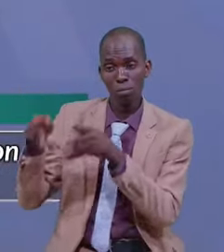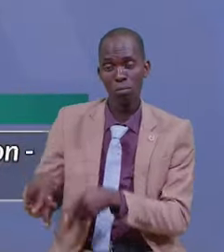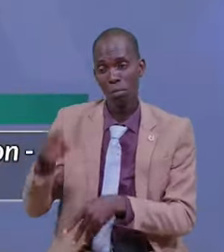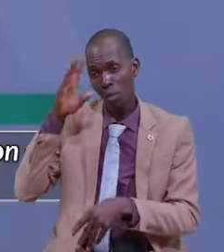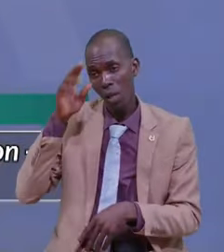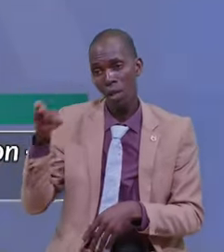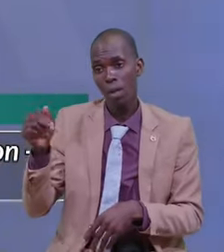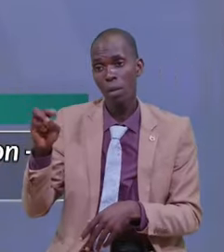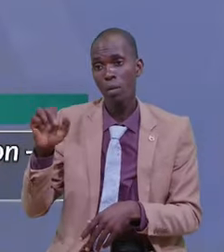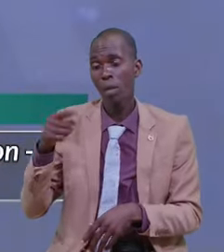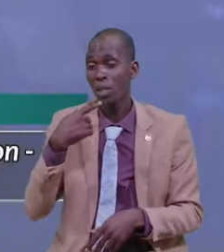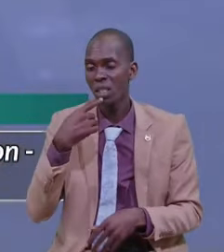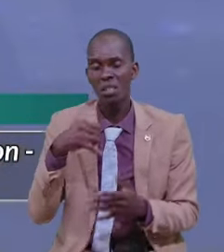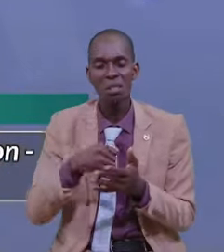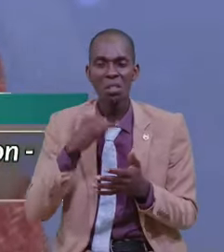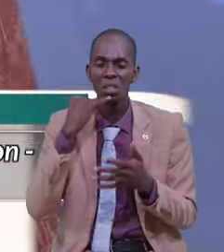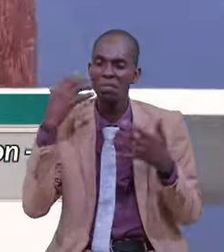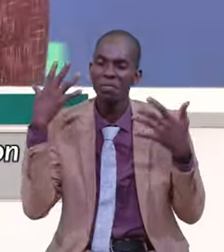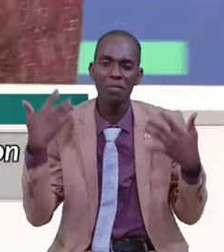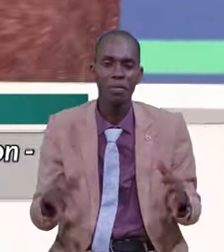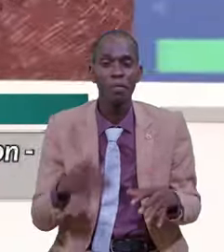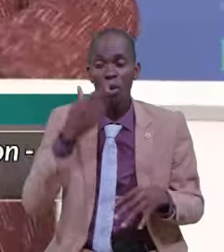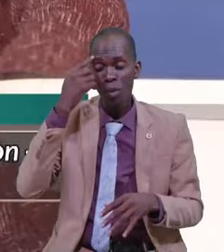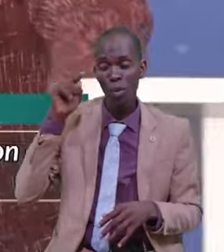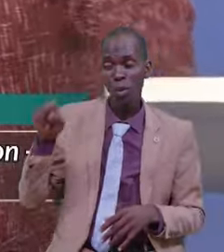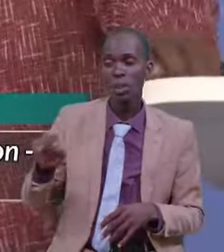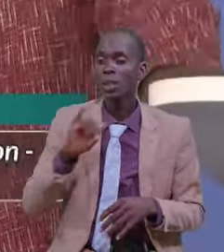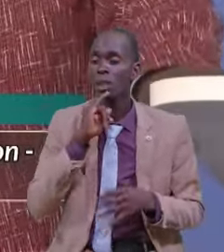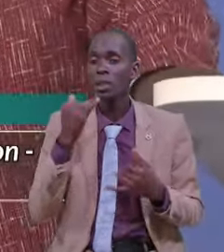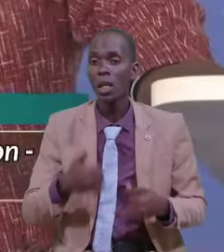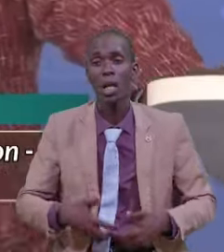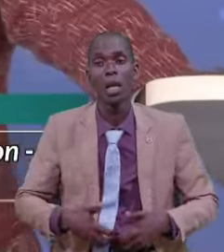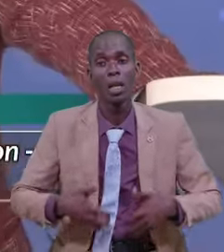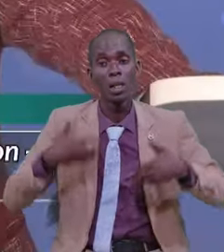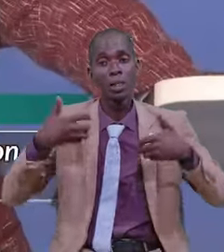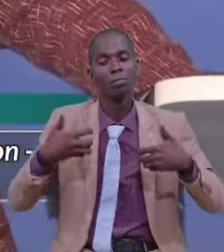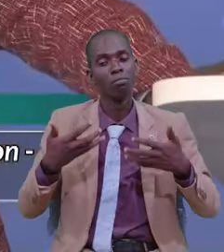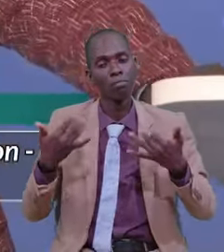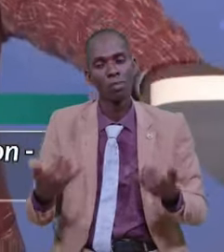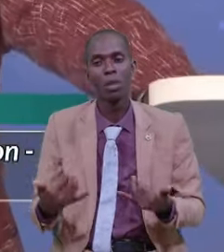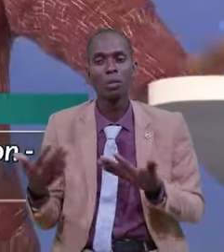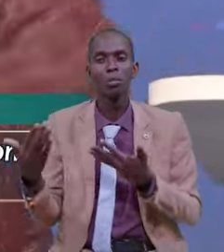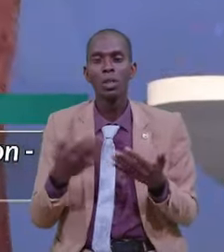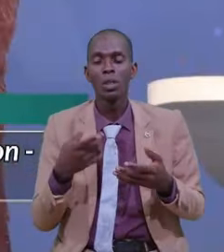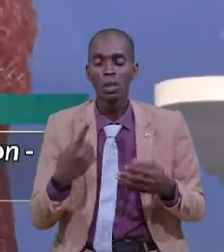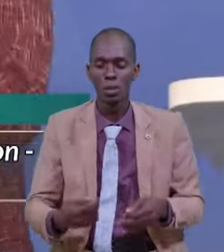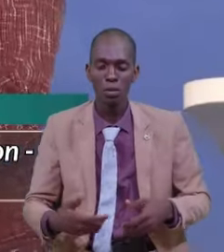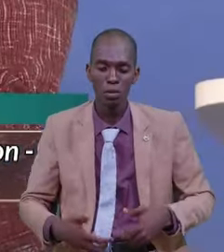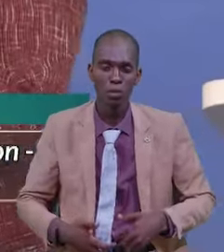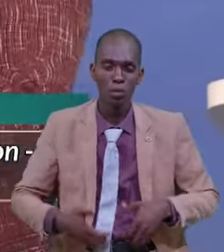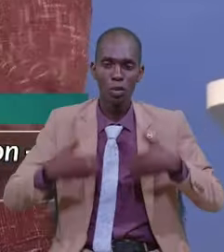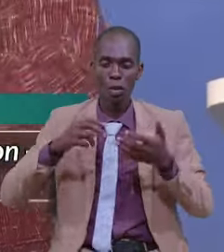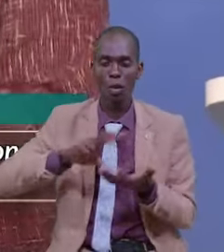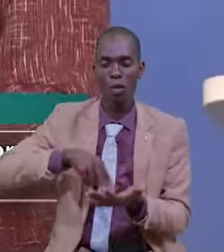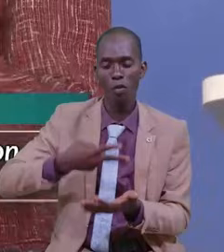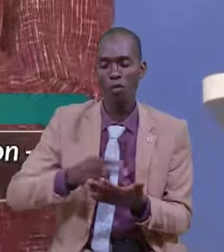then he was going to, because now he was furious, a furious fallen champion. And he